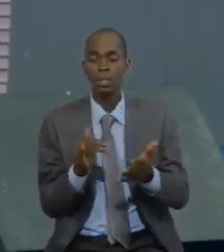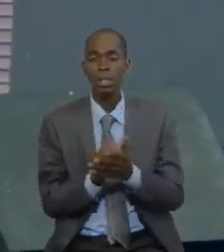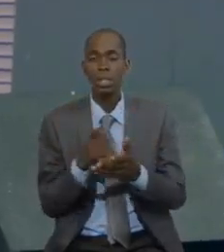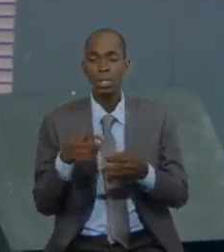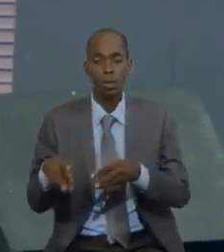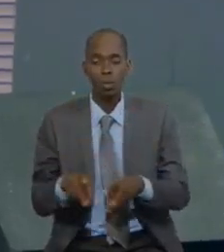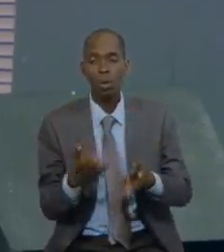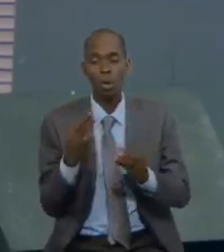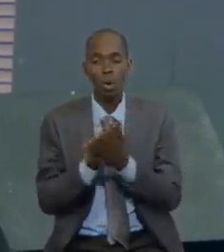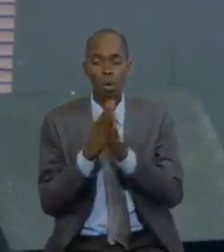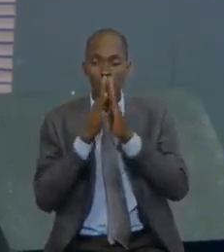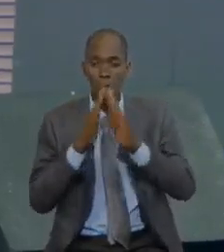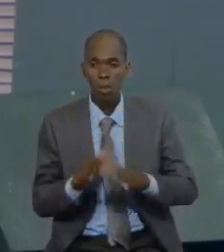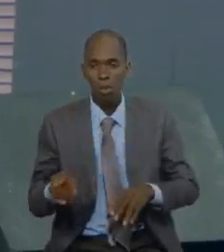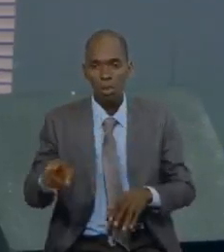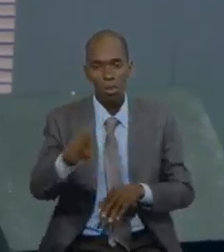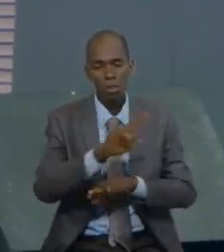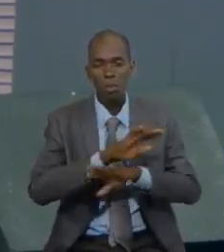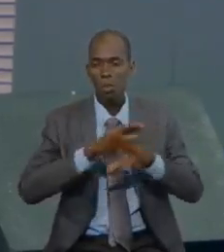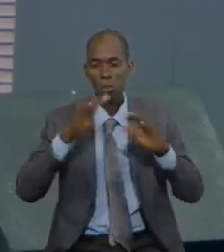have not known.